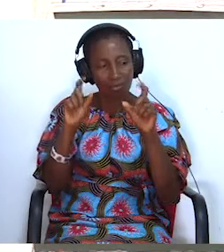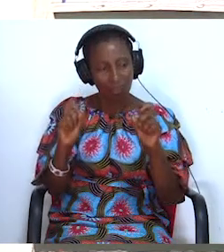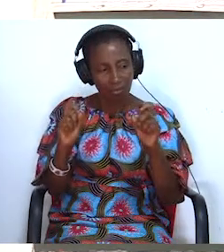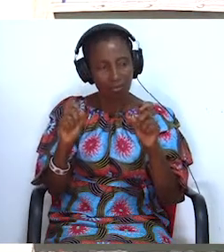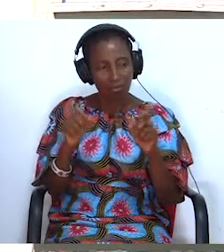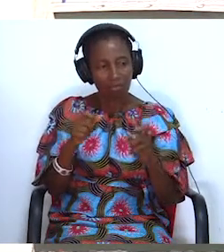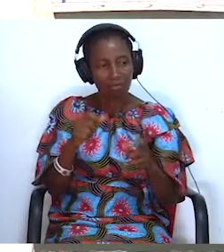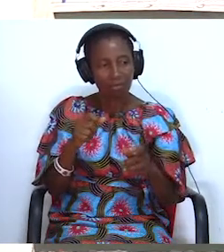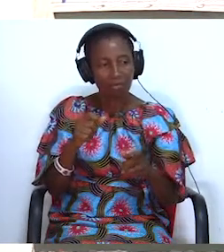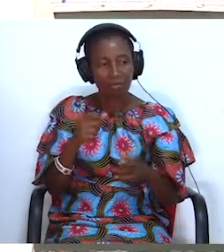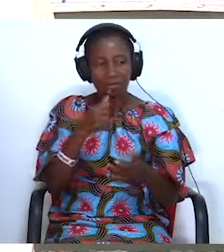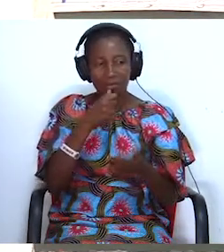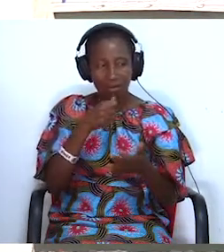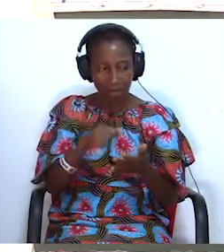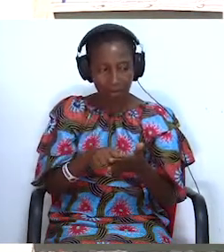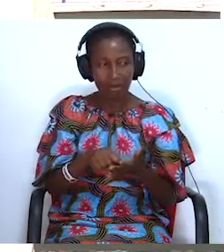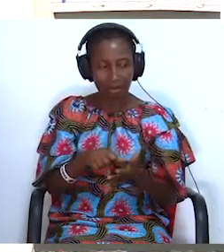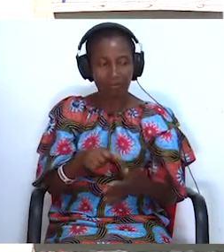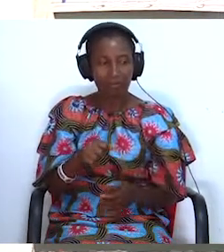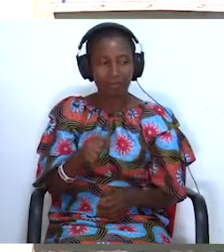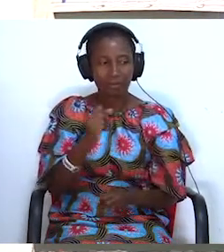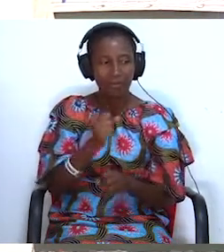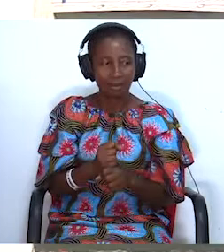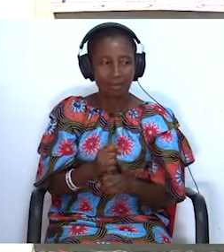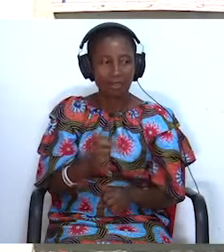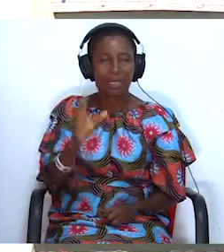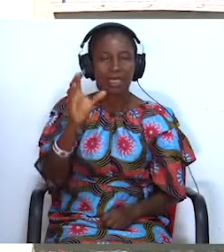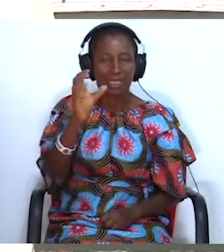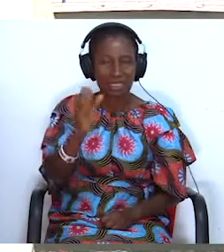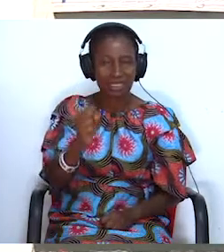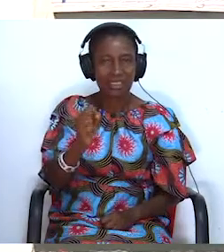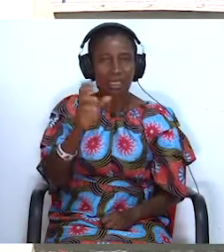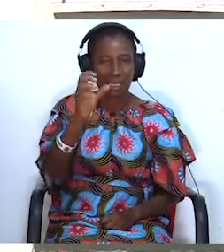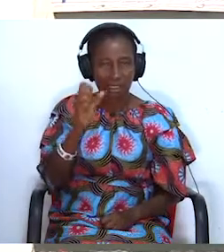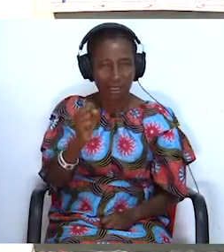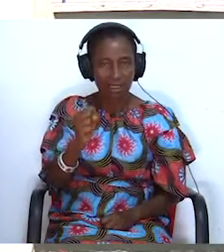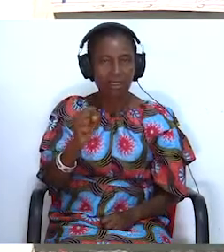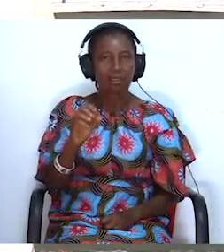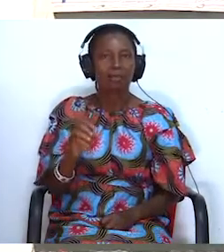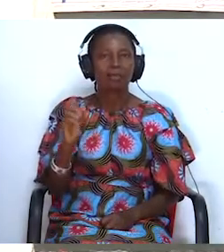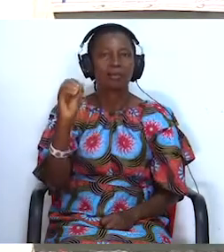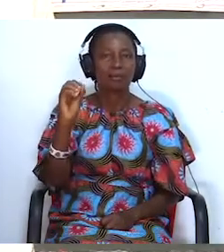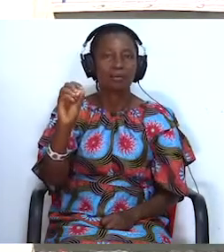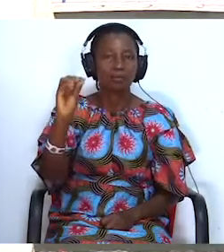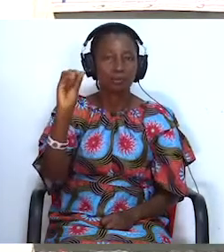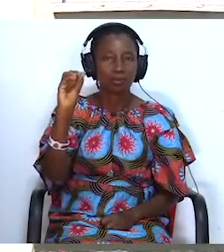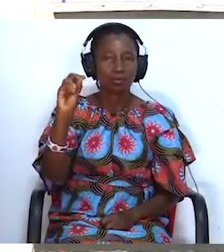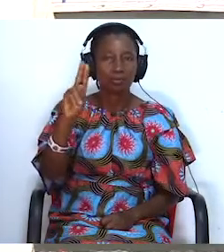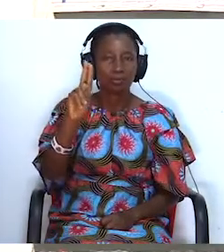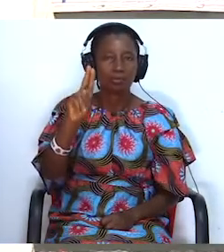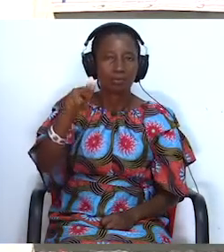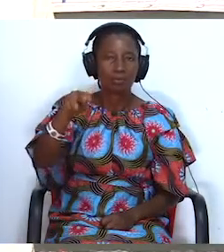Let's say it together again. S. Very good. Now, how about